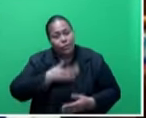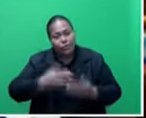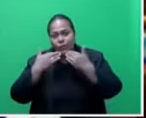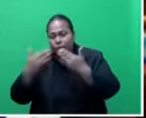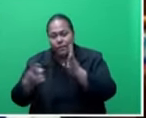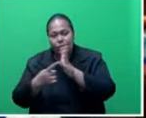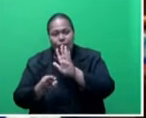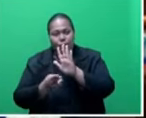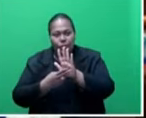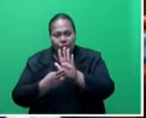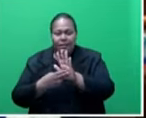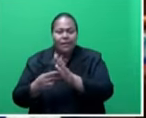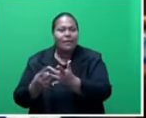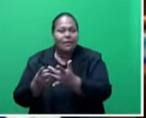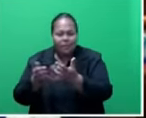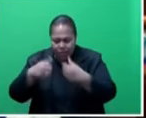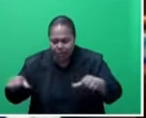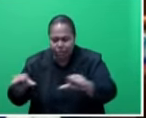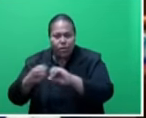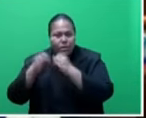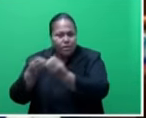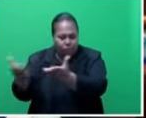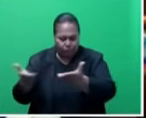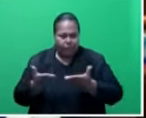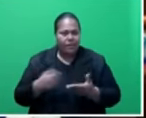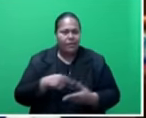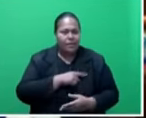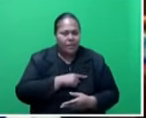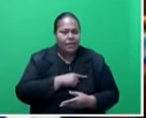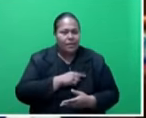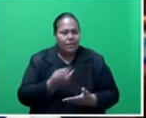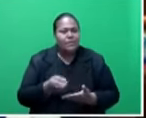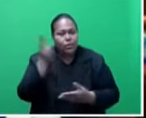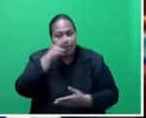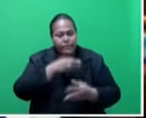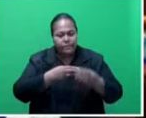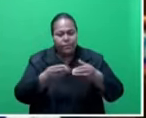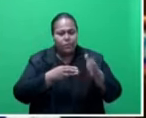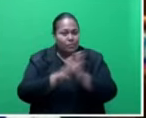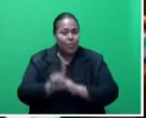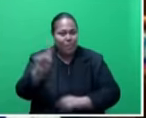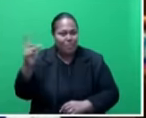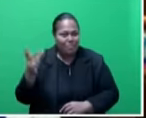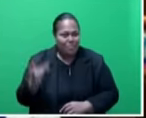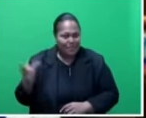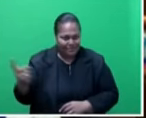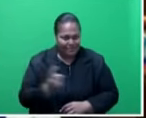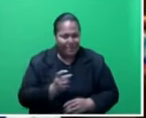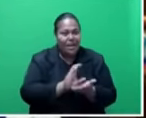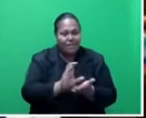Agriculture Organization for provision of a disaster risk management consultant who has been working with the ministry in the past 6